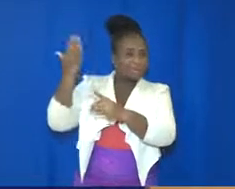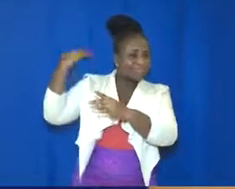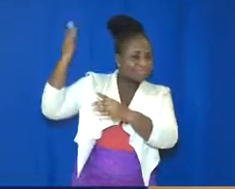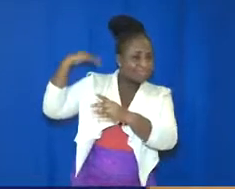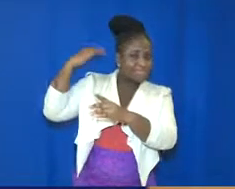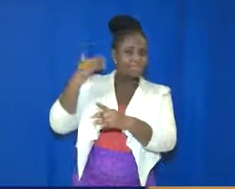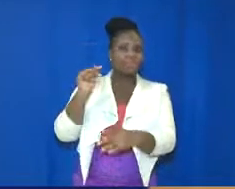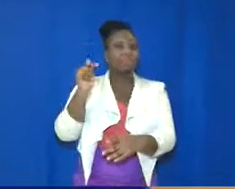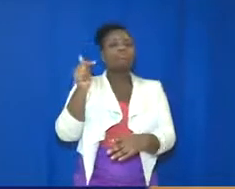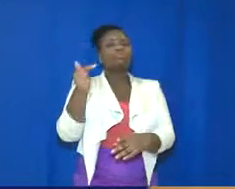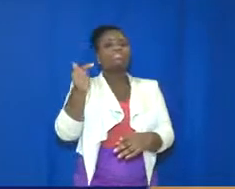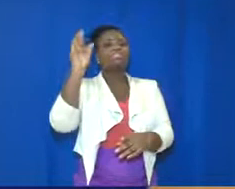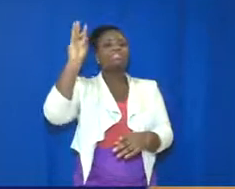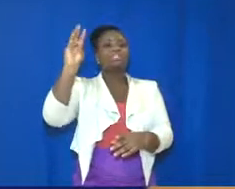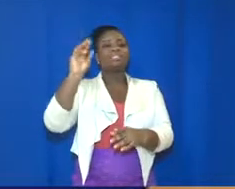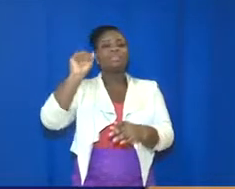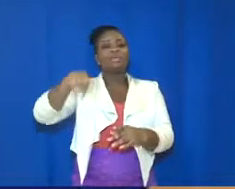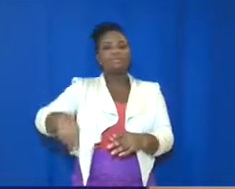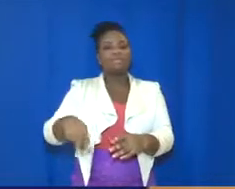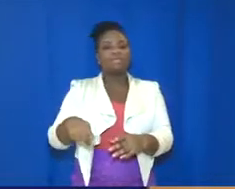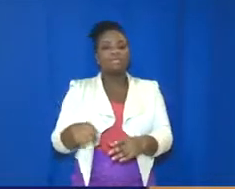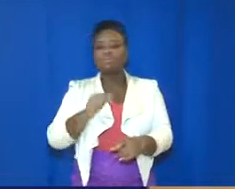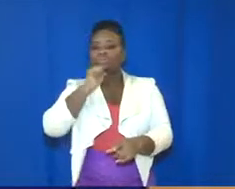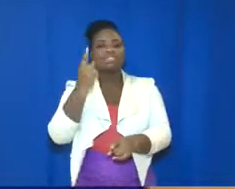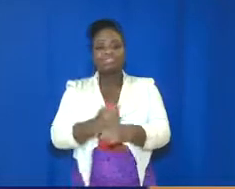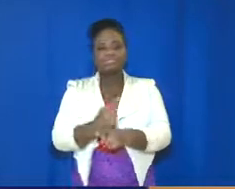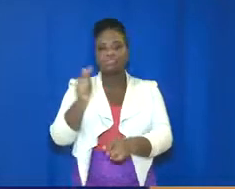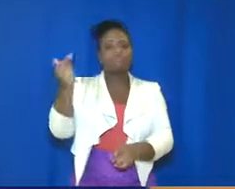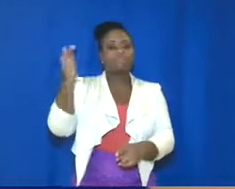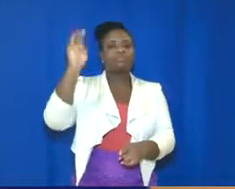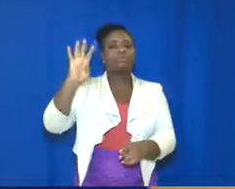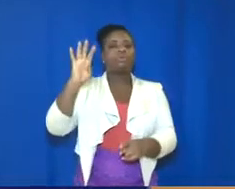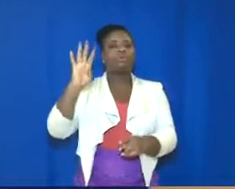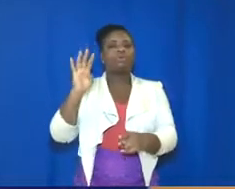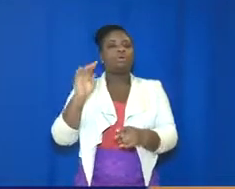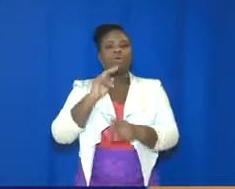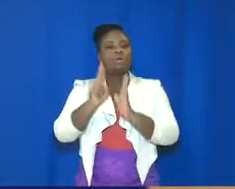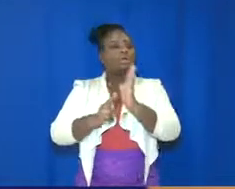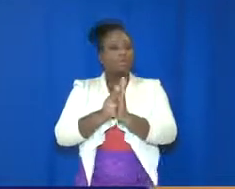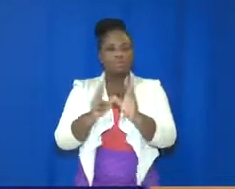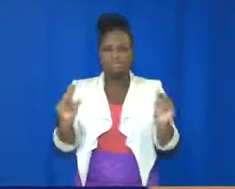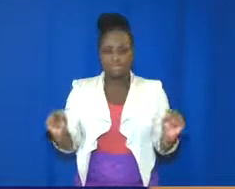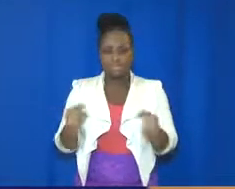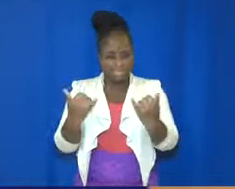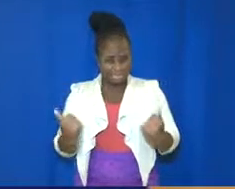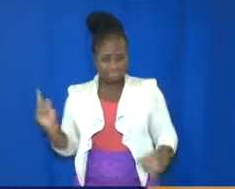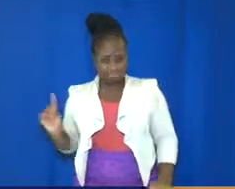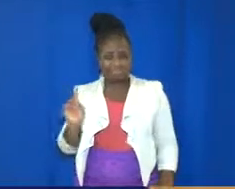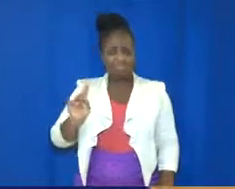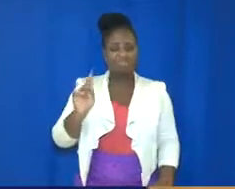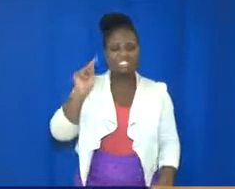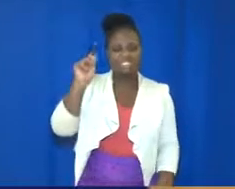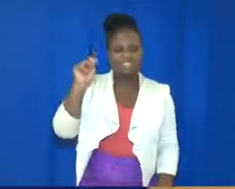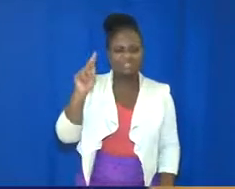26th April and not necessarily over a 24-hour window. The coming on